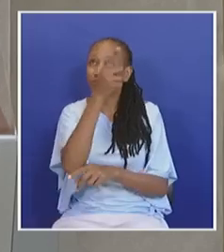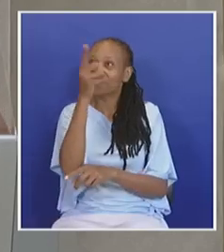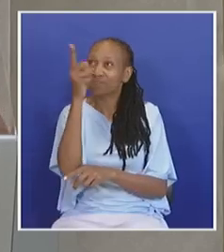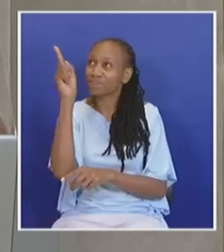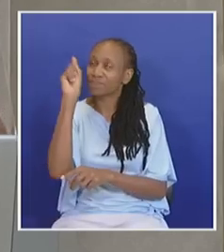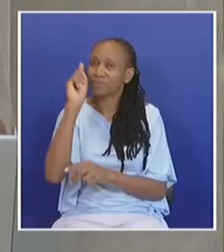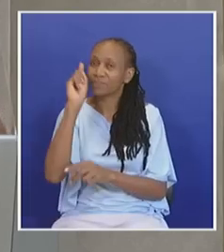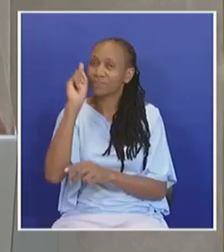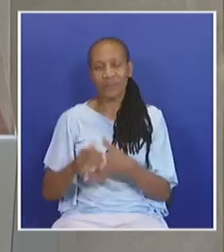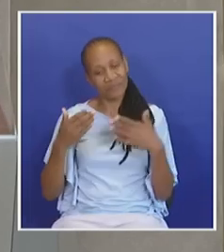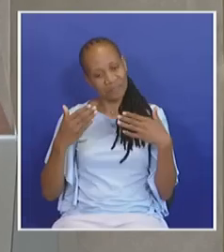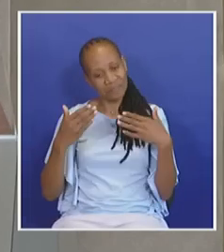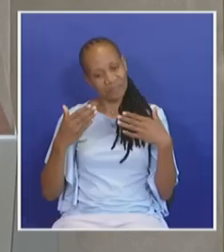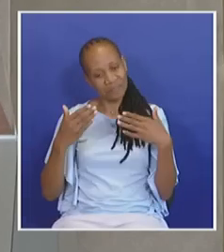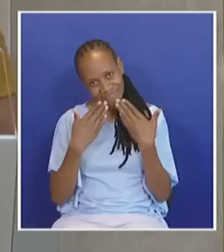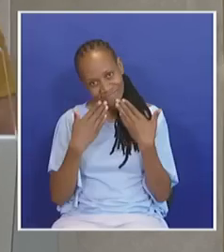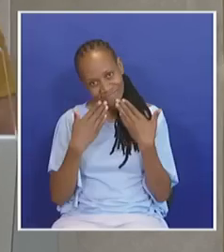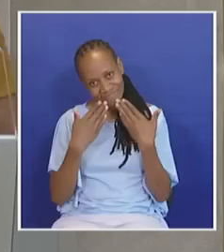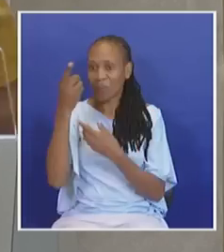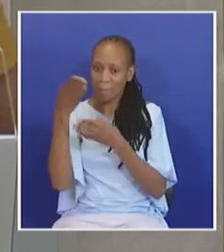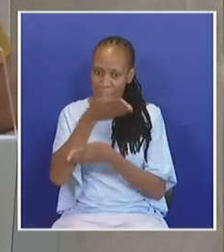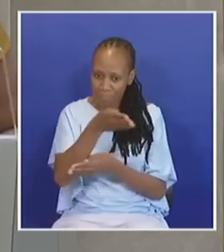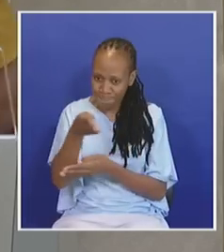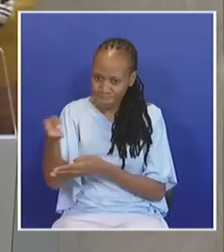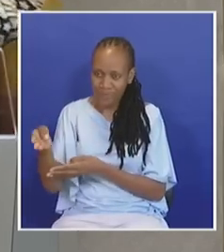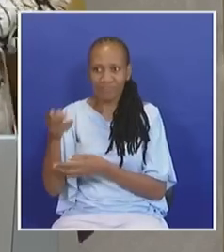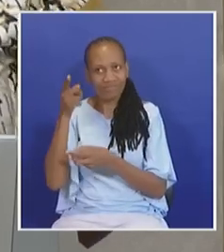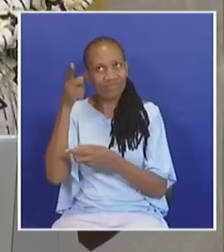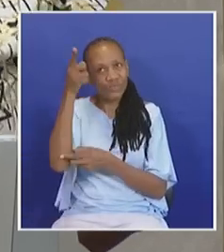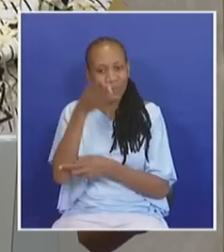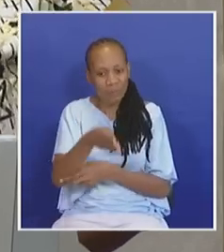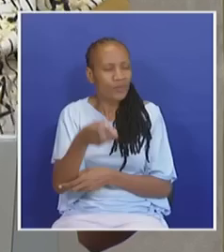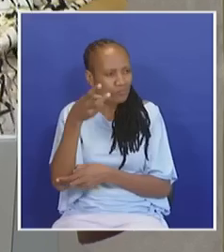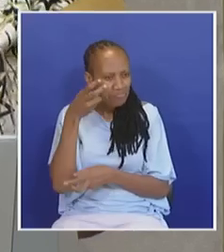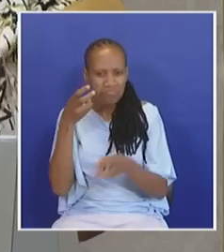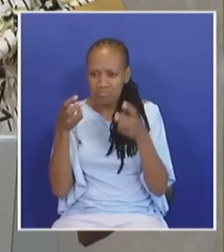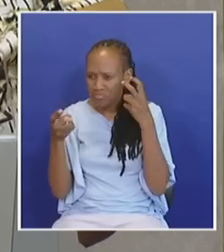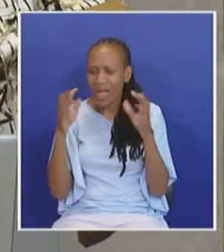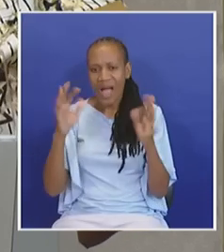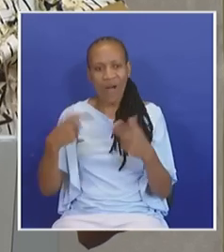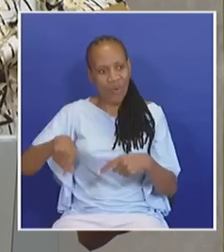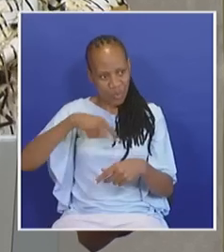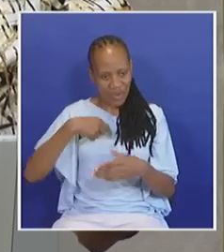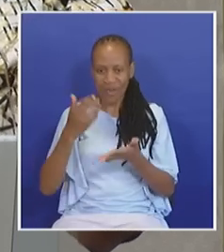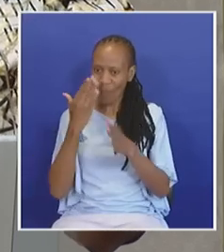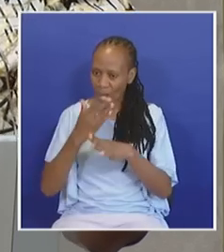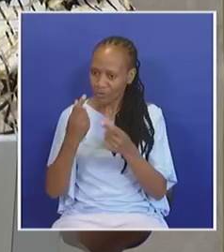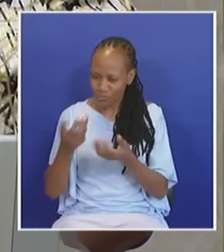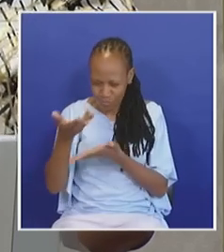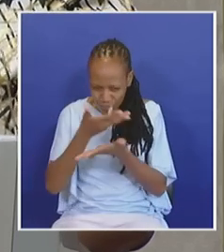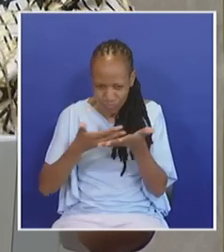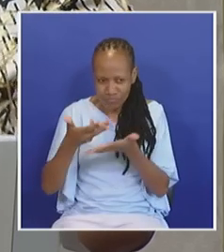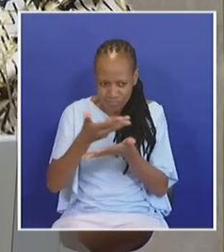very much grateful that you are here today to listen how we deliberate on issues that